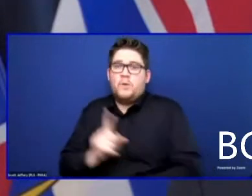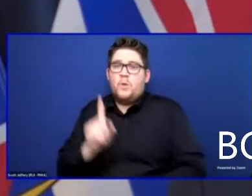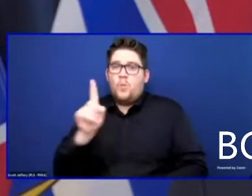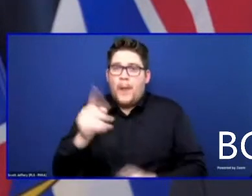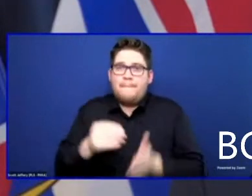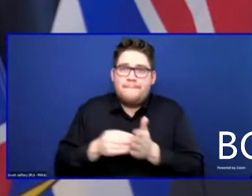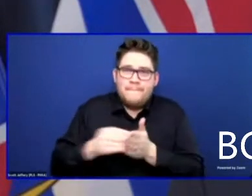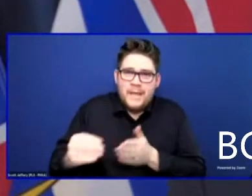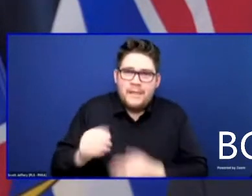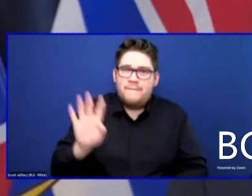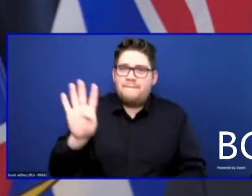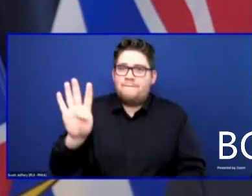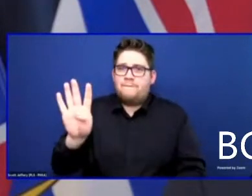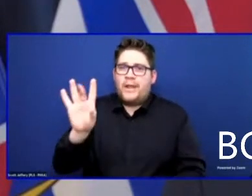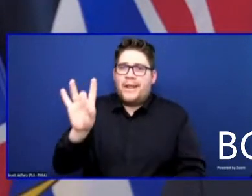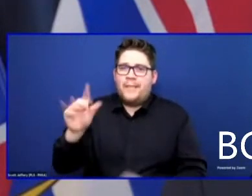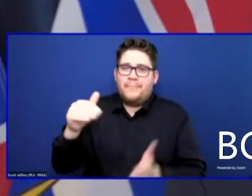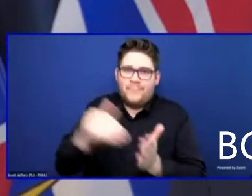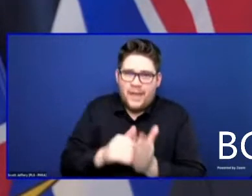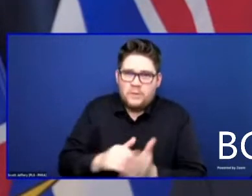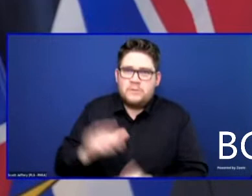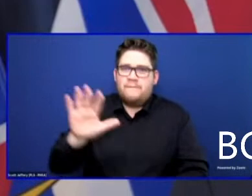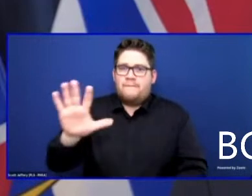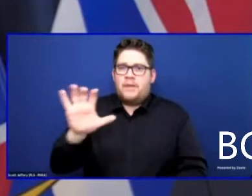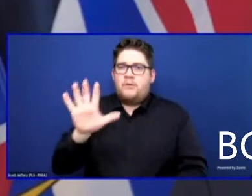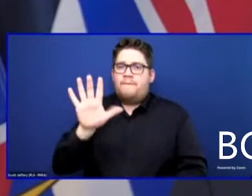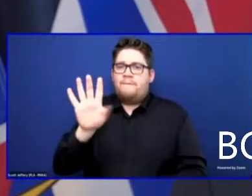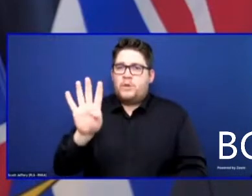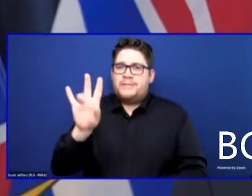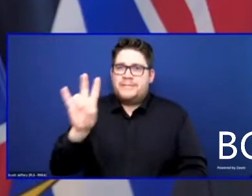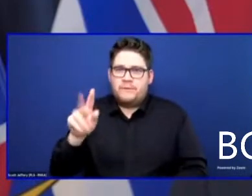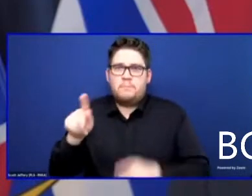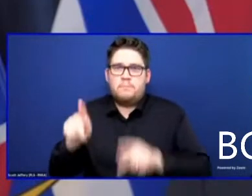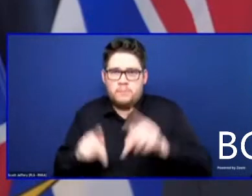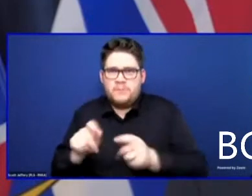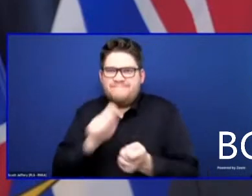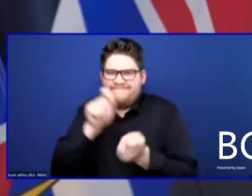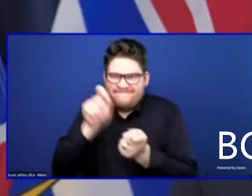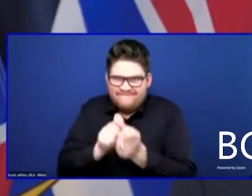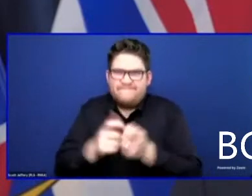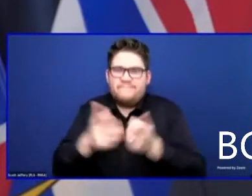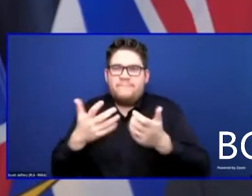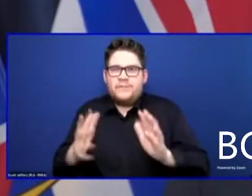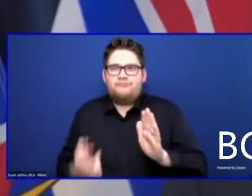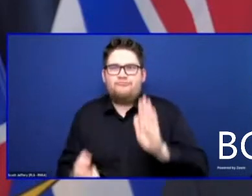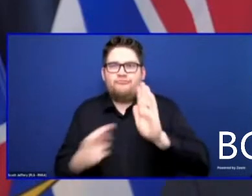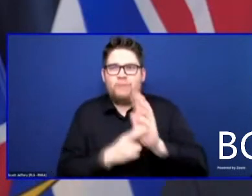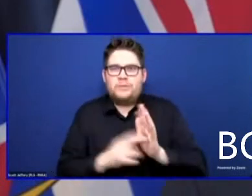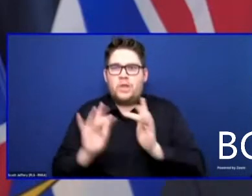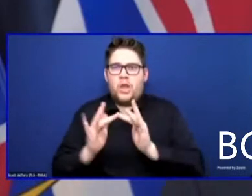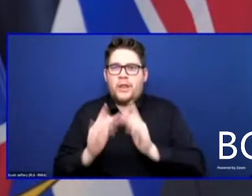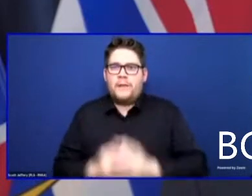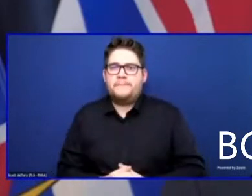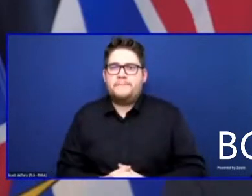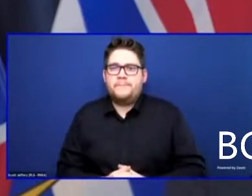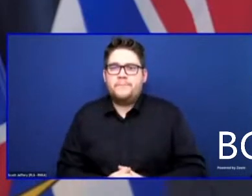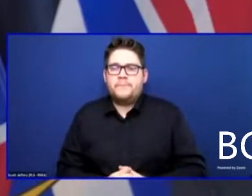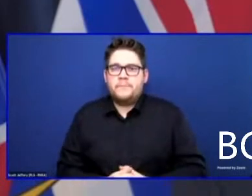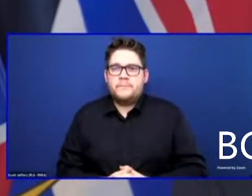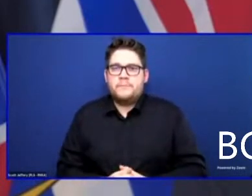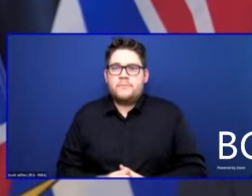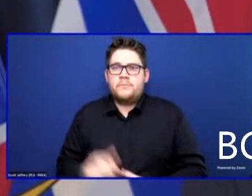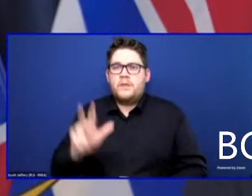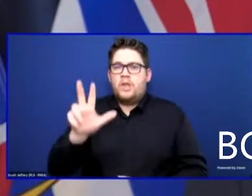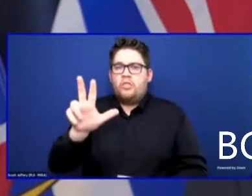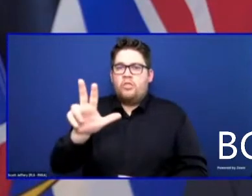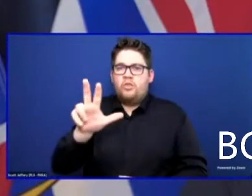1,048,547 people, to be precise, have registered, and 362,857 have booked appointments. I want to